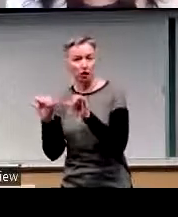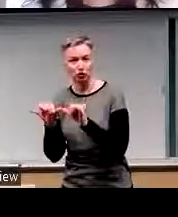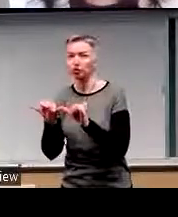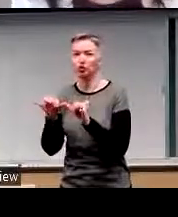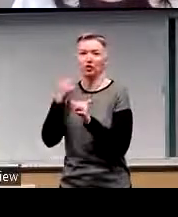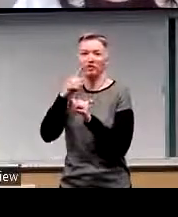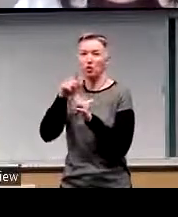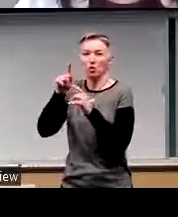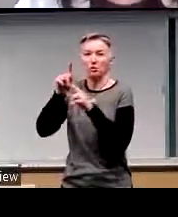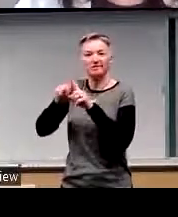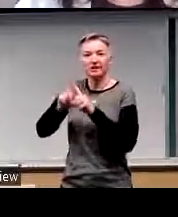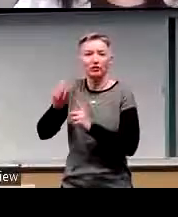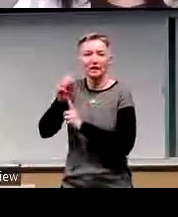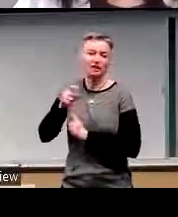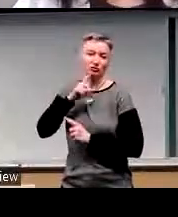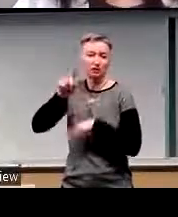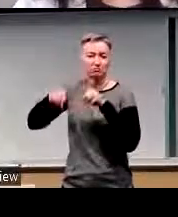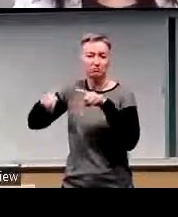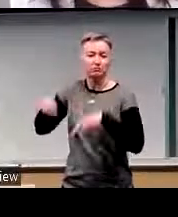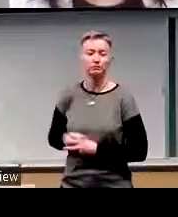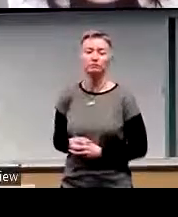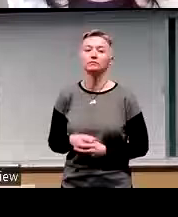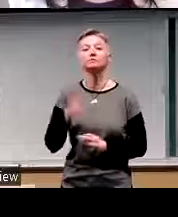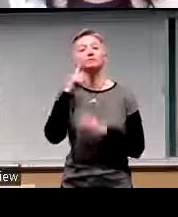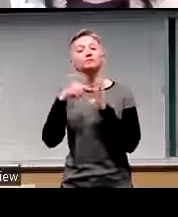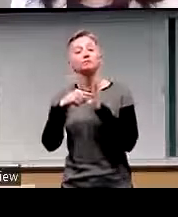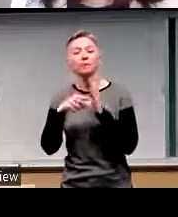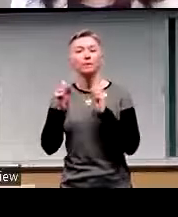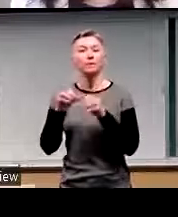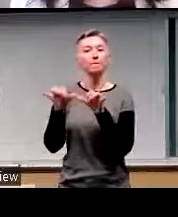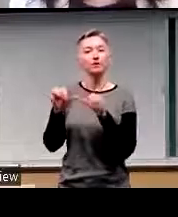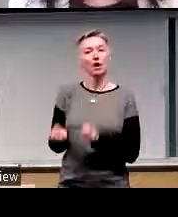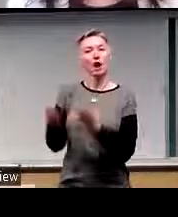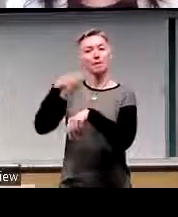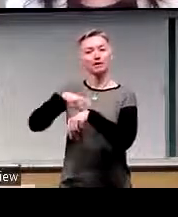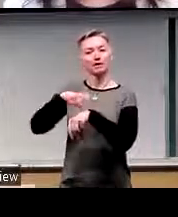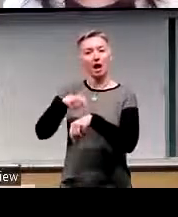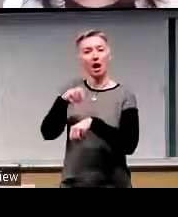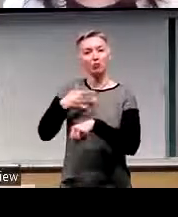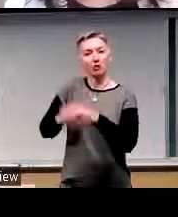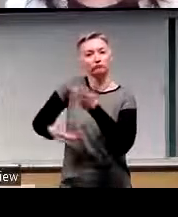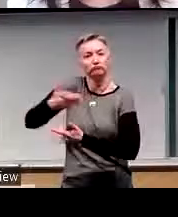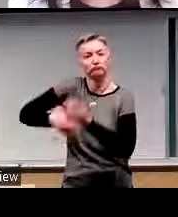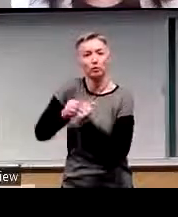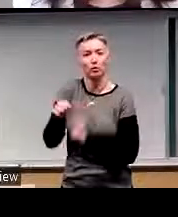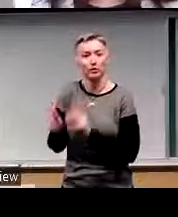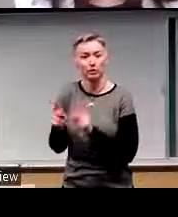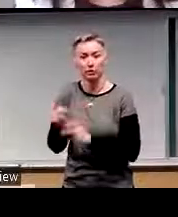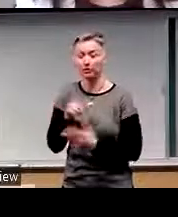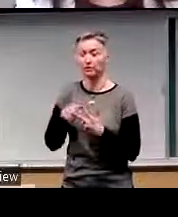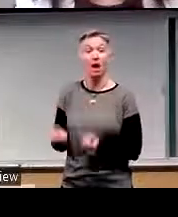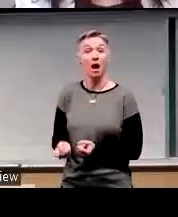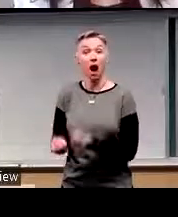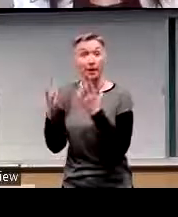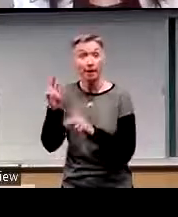particular study. So for example, you could measure the amount of time you spend with others, the number of people